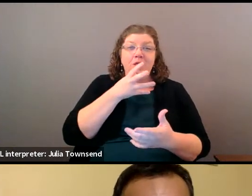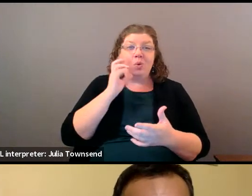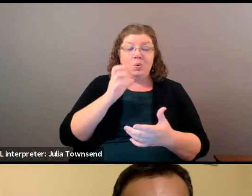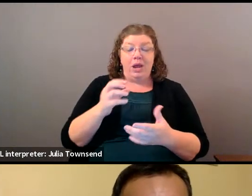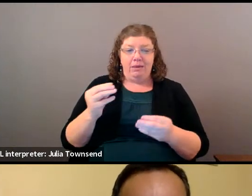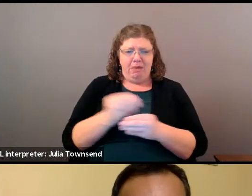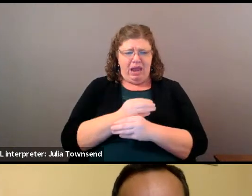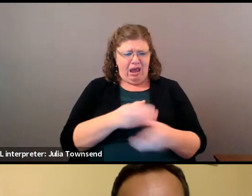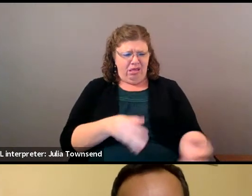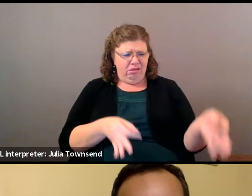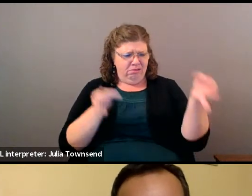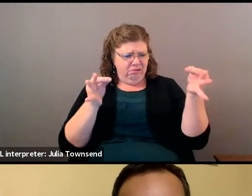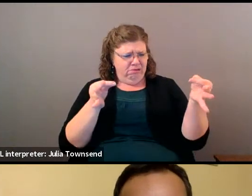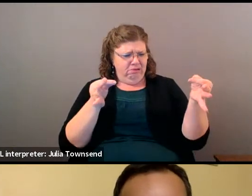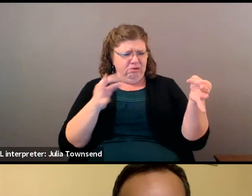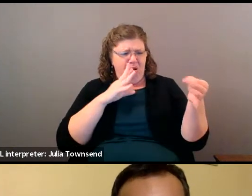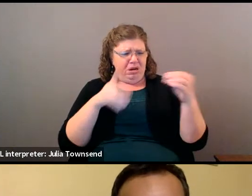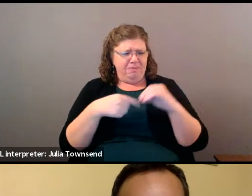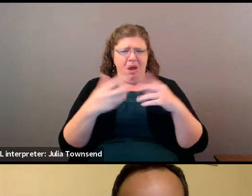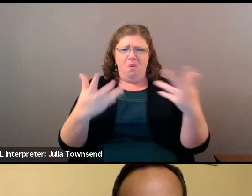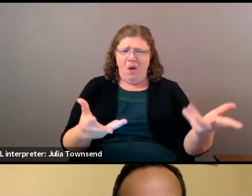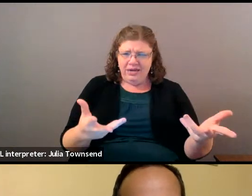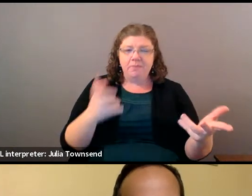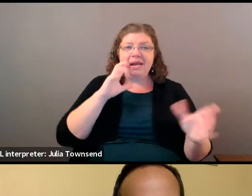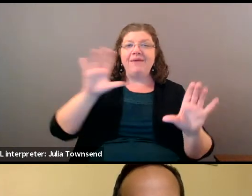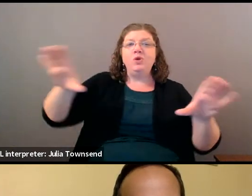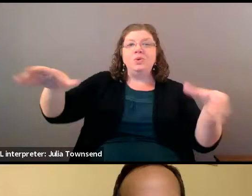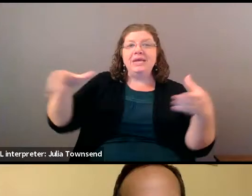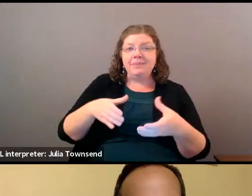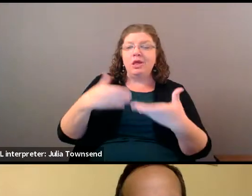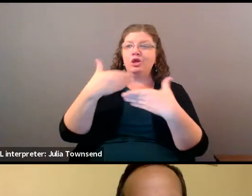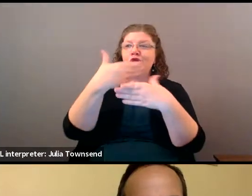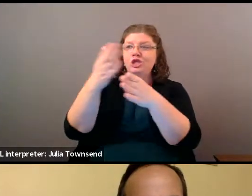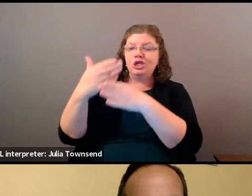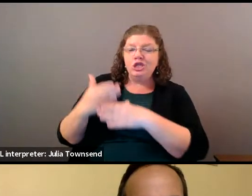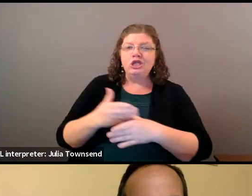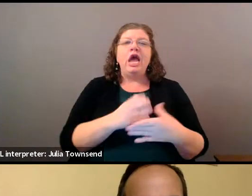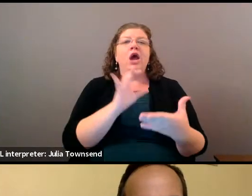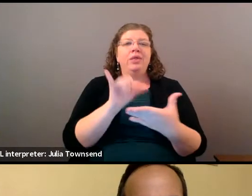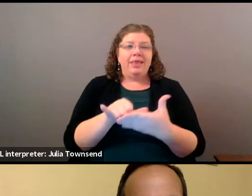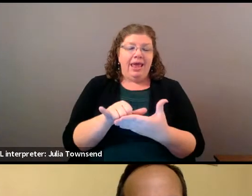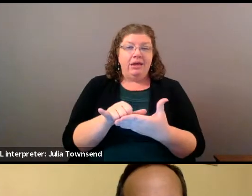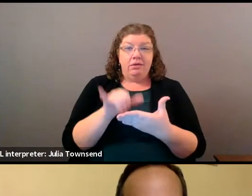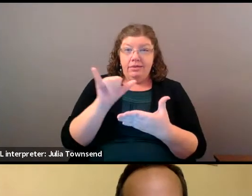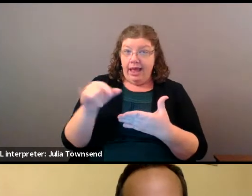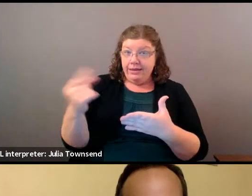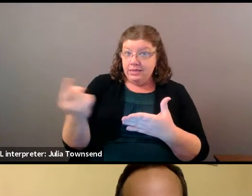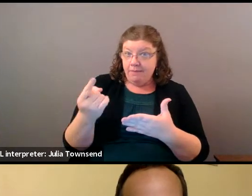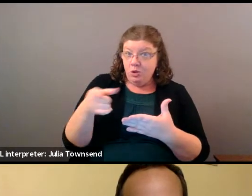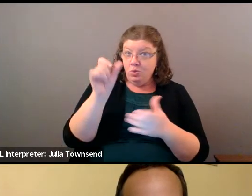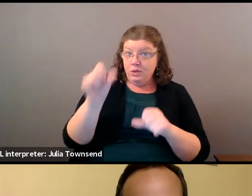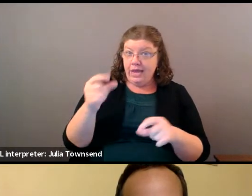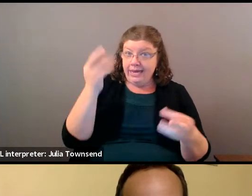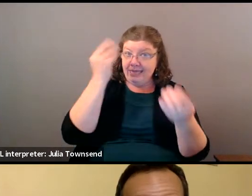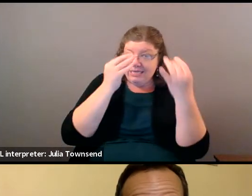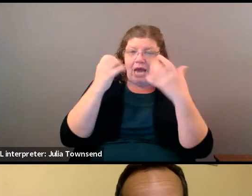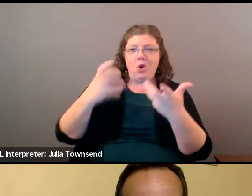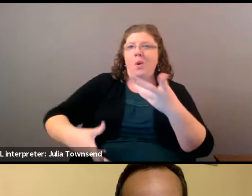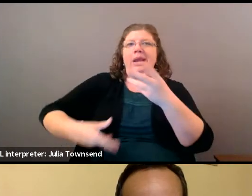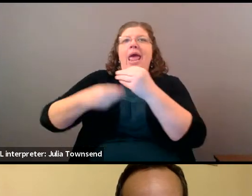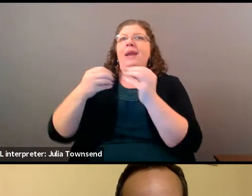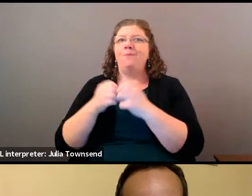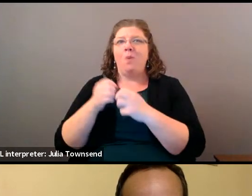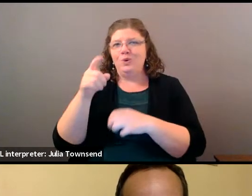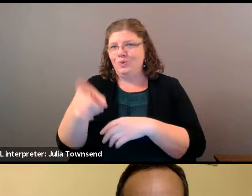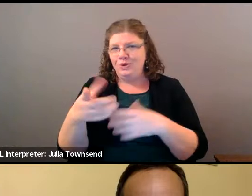what is he talking about? But when you get together, you know, to be able to share that language. So is that something you can consider? I don't want to add more to you, but